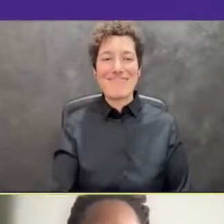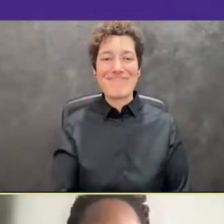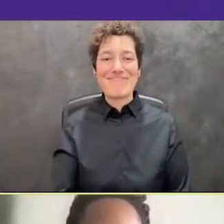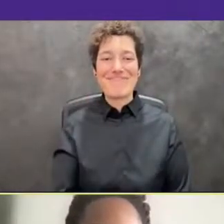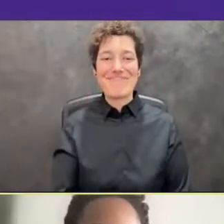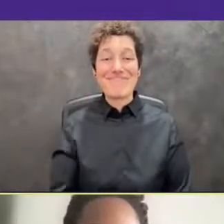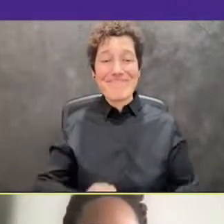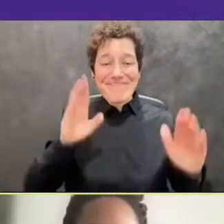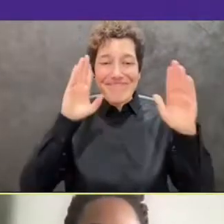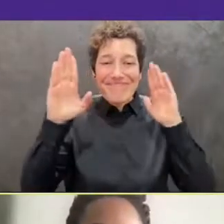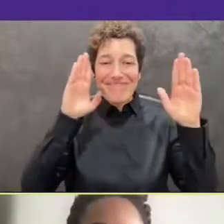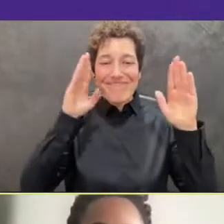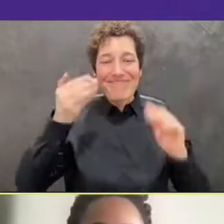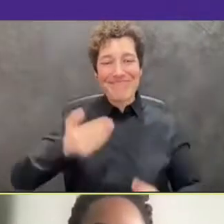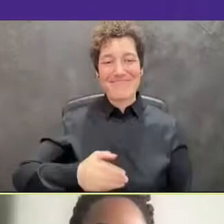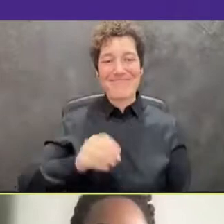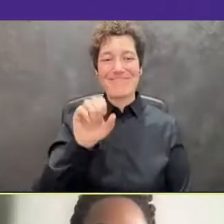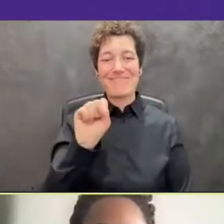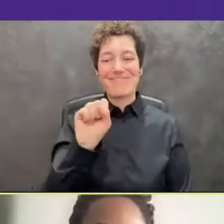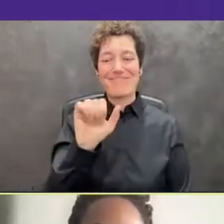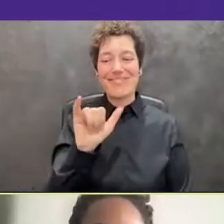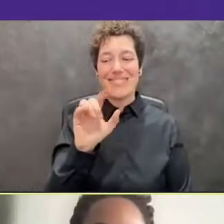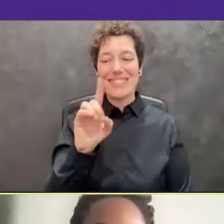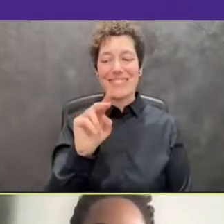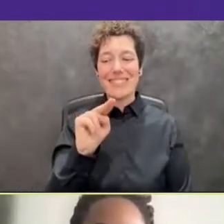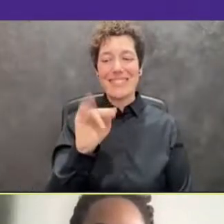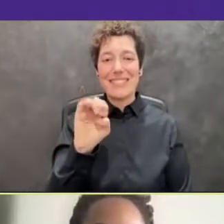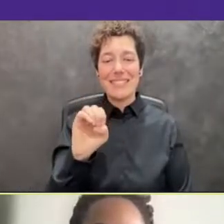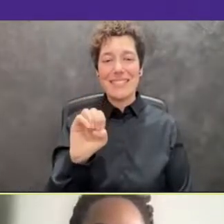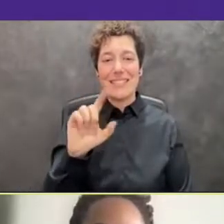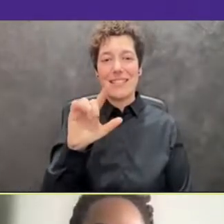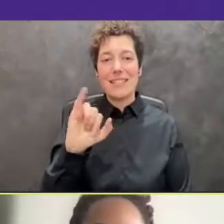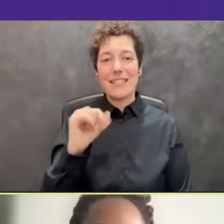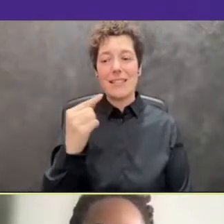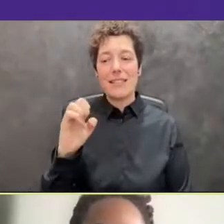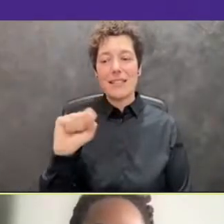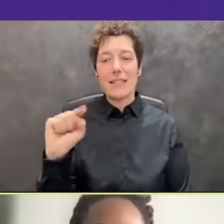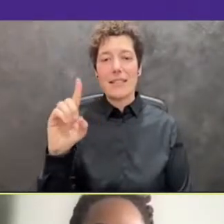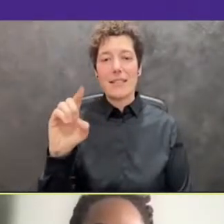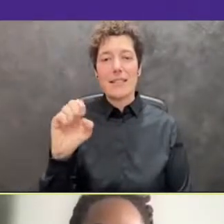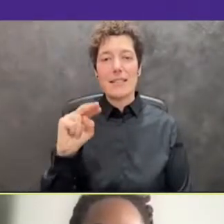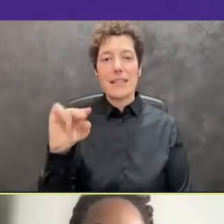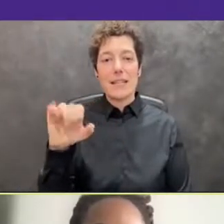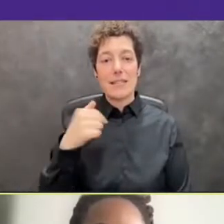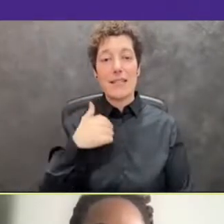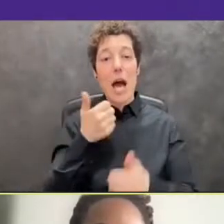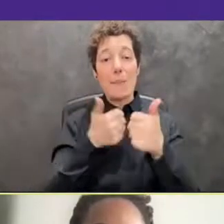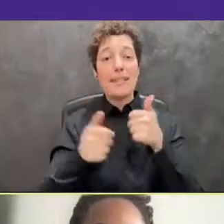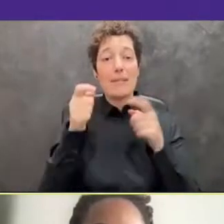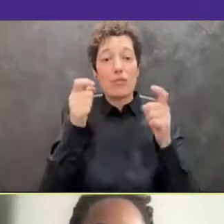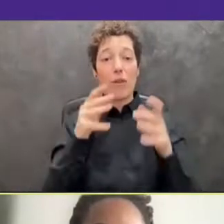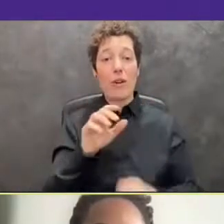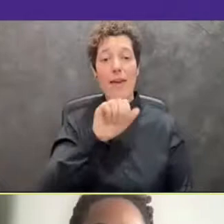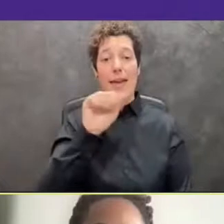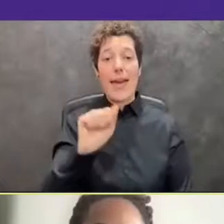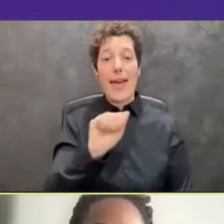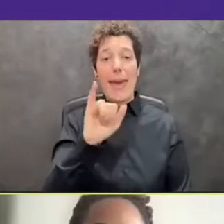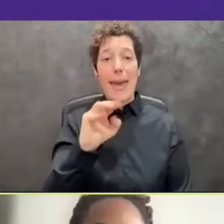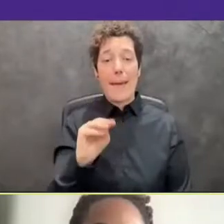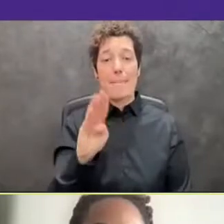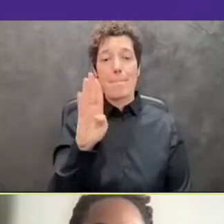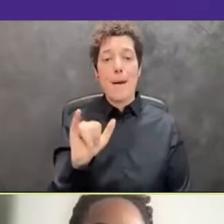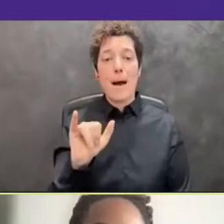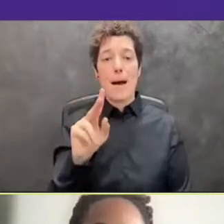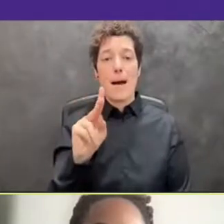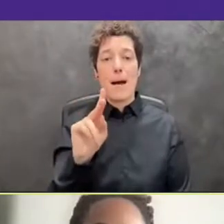Yeah. Hi, everyone. My name is Sydnie Liggett-Dennis. I am the executive director of A.I.M. by Kyle Abraham. We